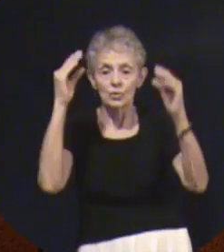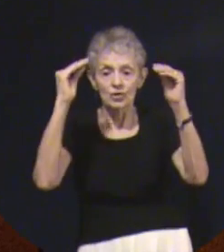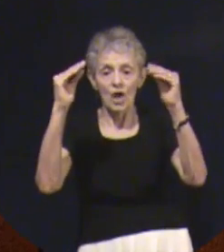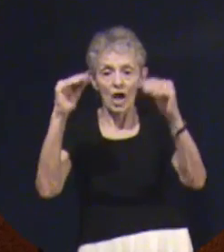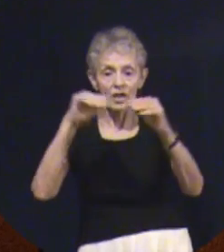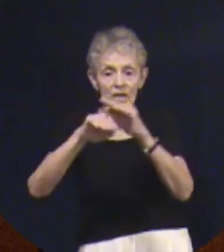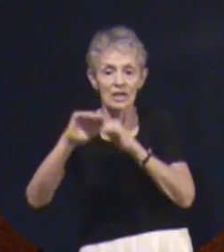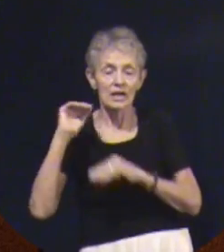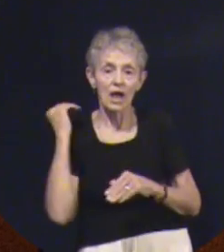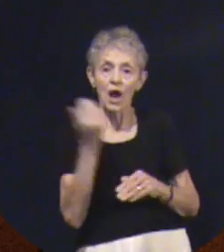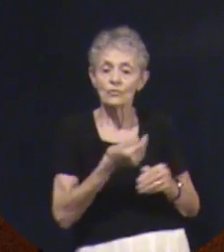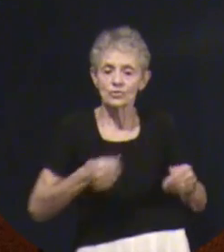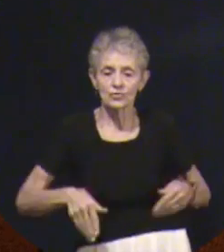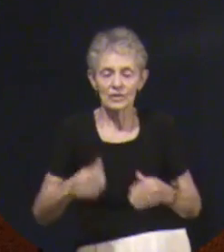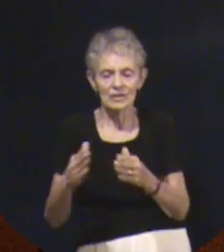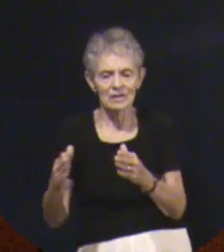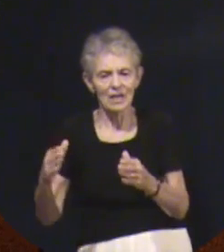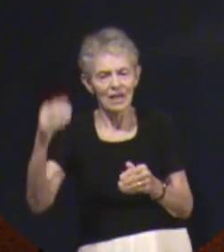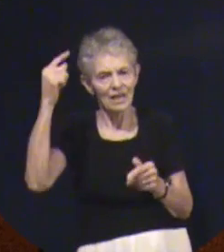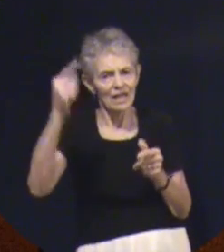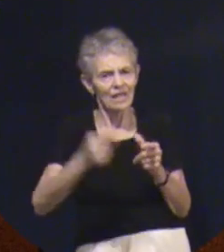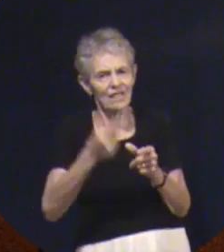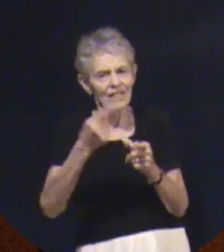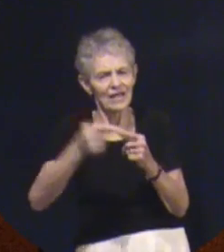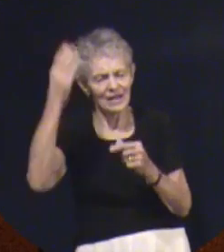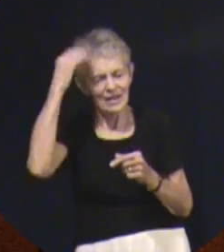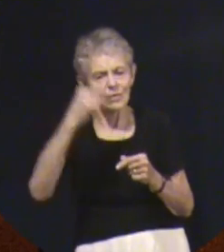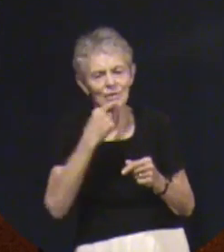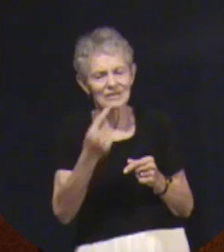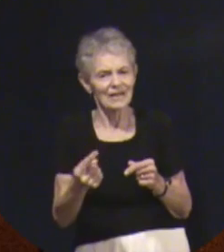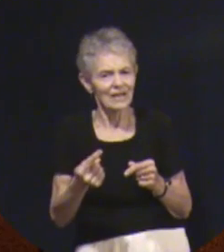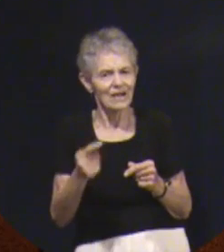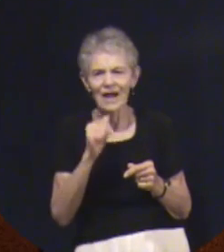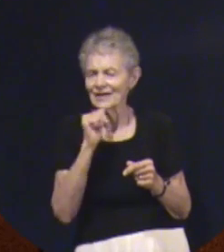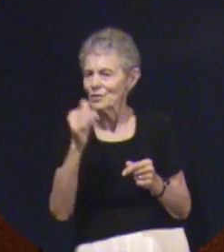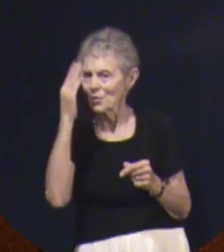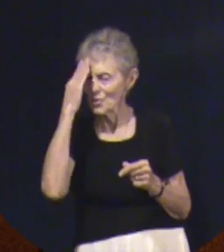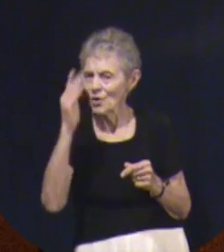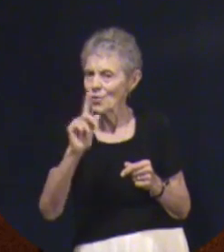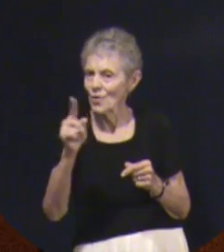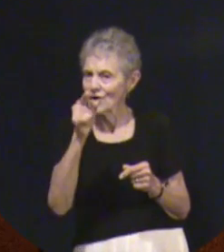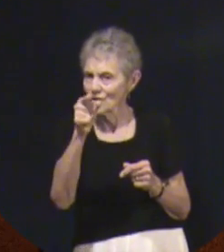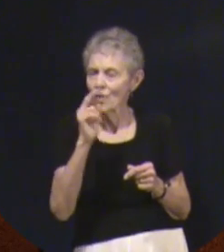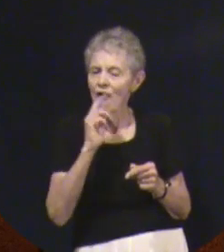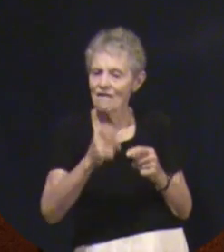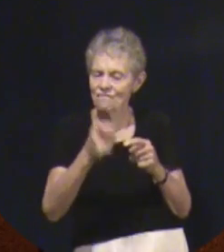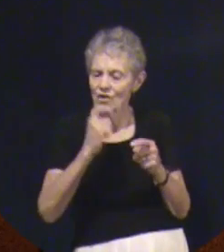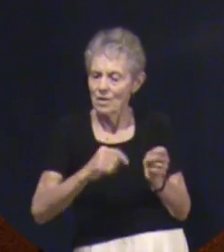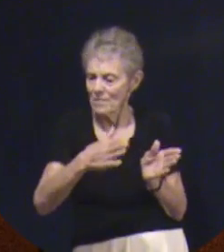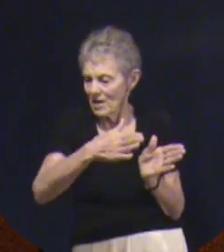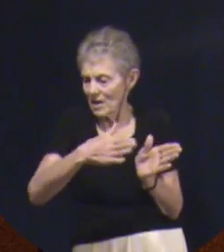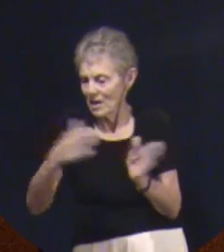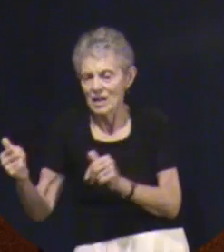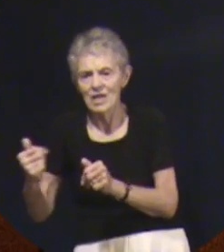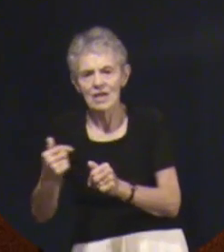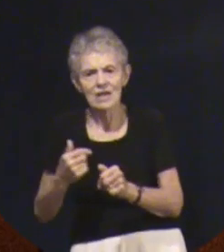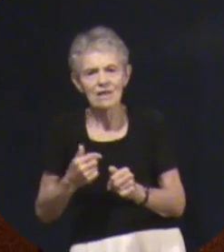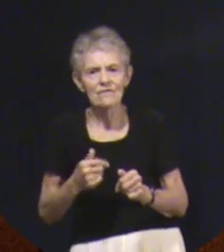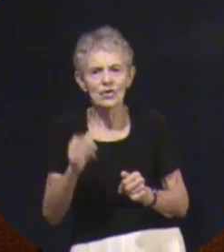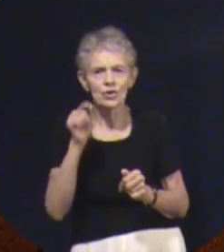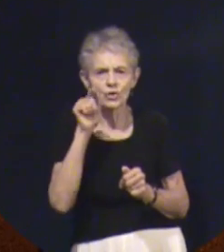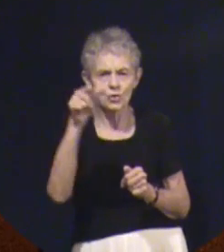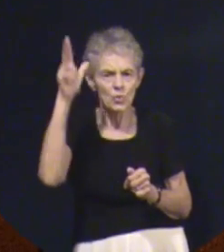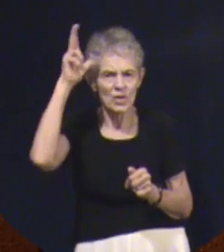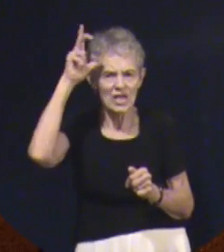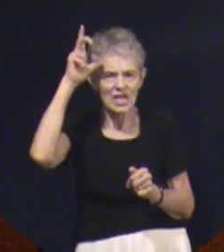streets.' Then he will say to you, 'I do not know where you are from. Depart from me, all you